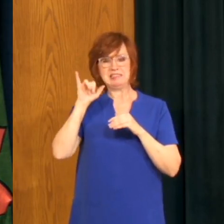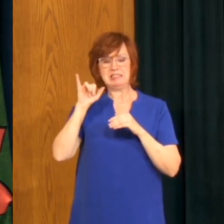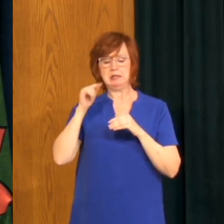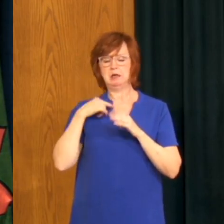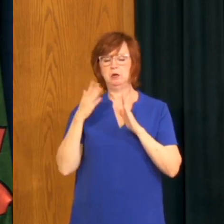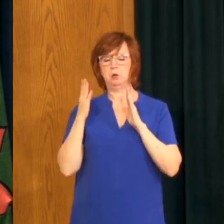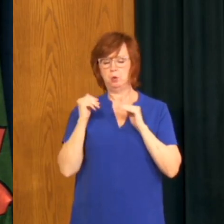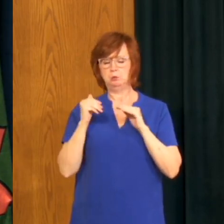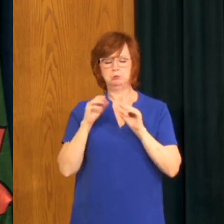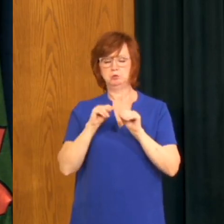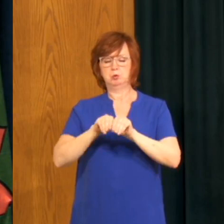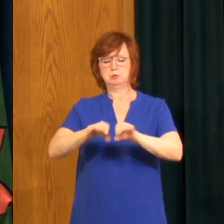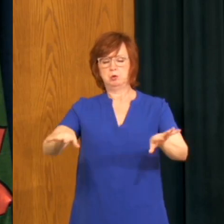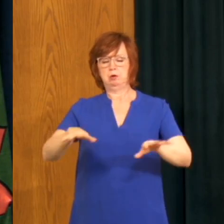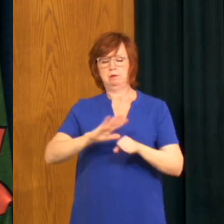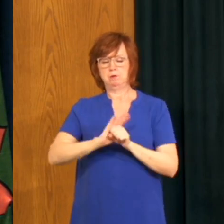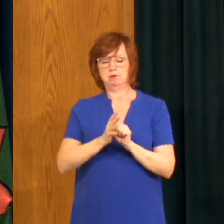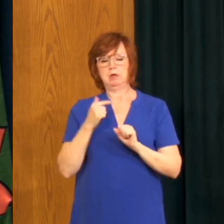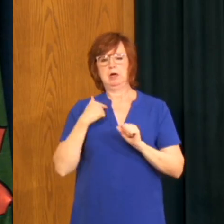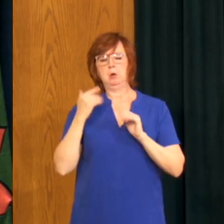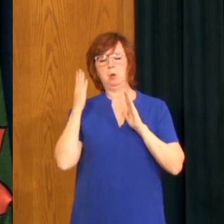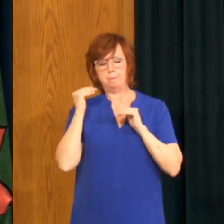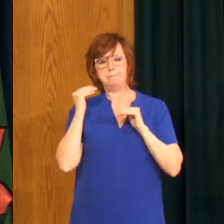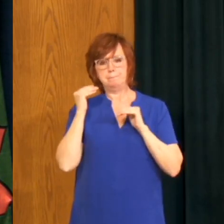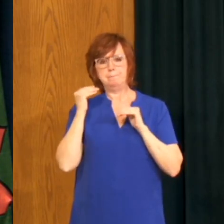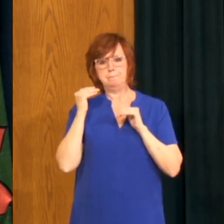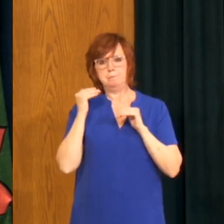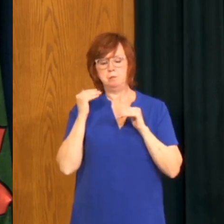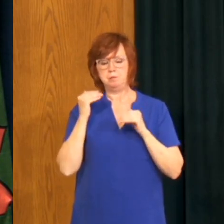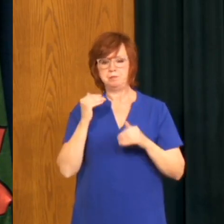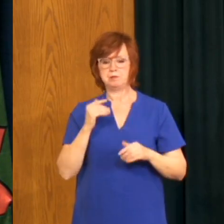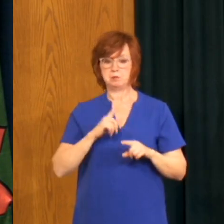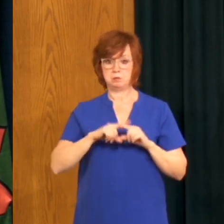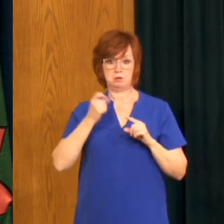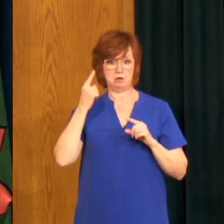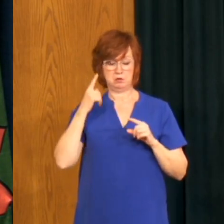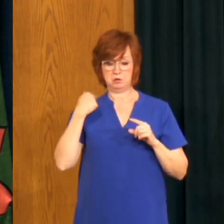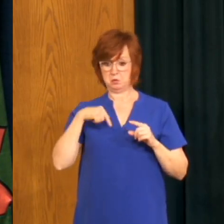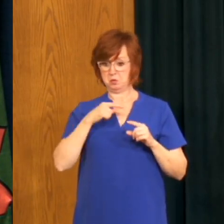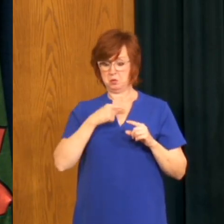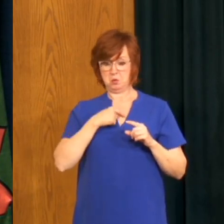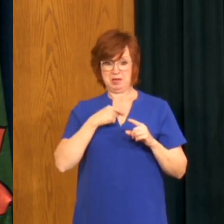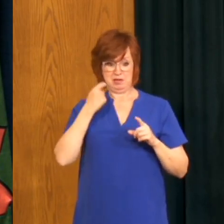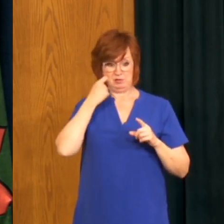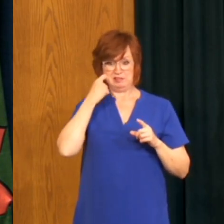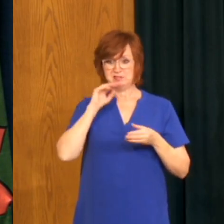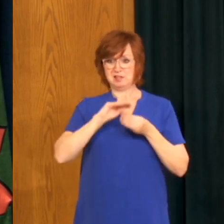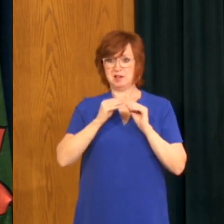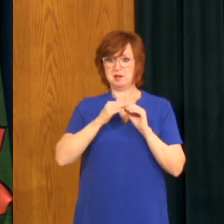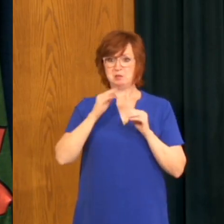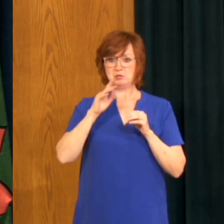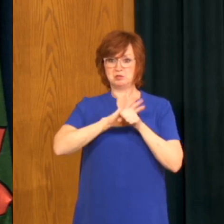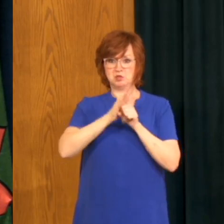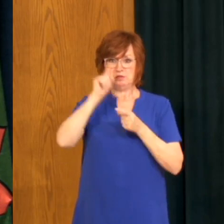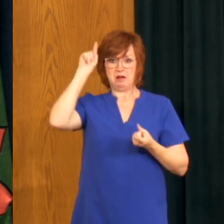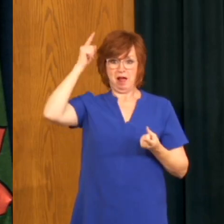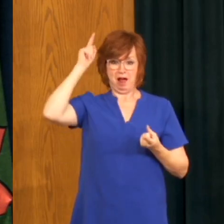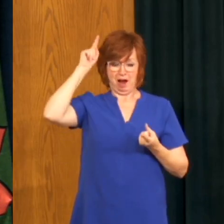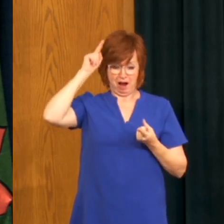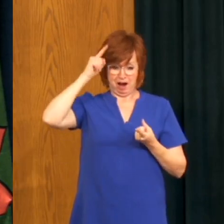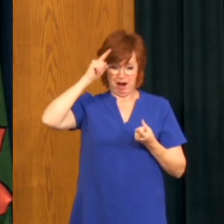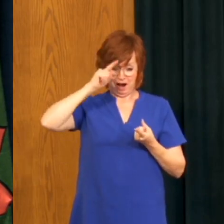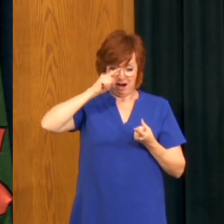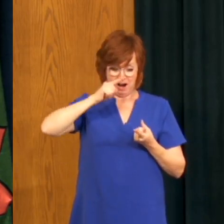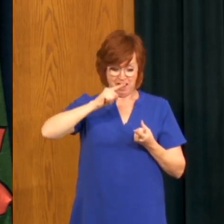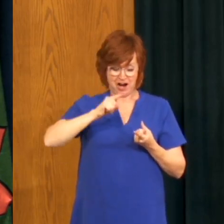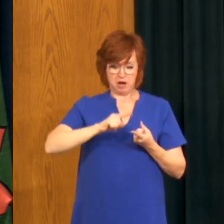this province. And that success is not an accident. Our numbers are low in this province because of the decisions that individuals have made. And